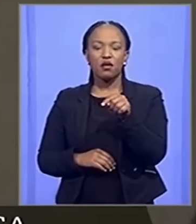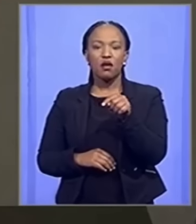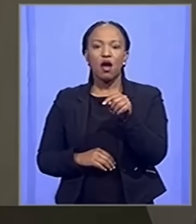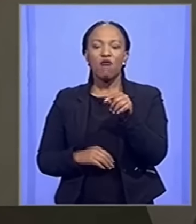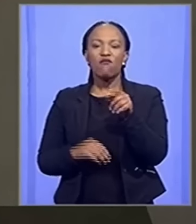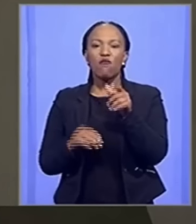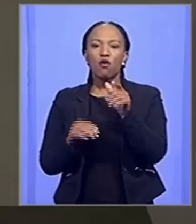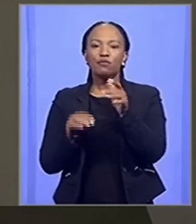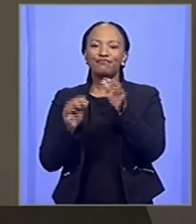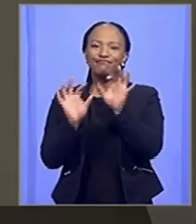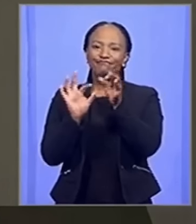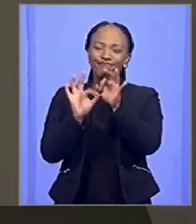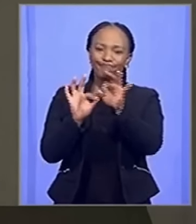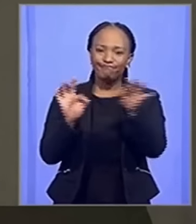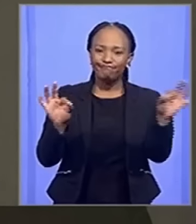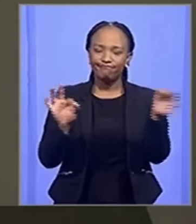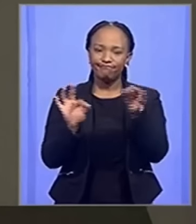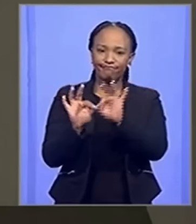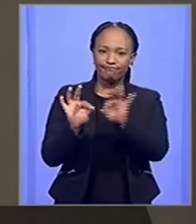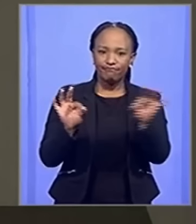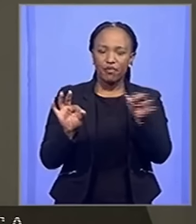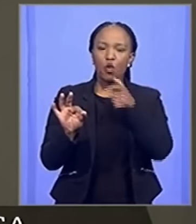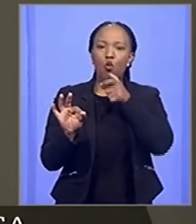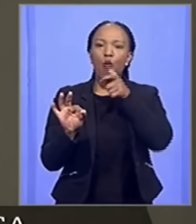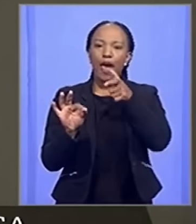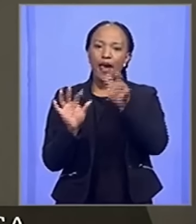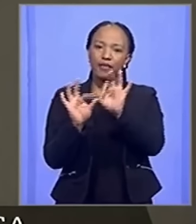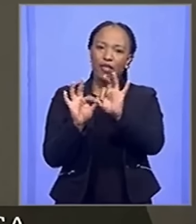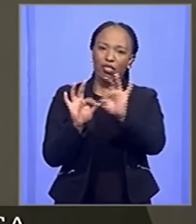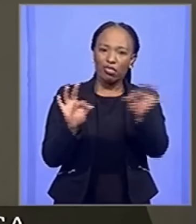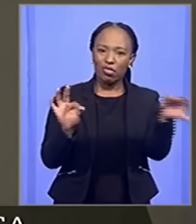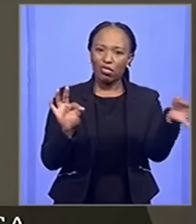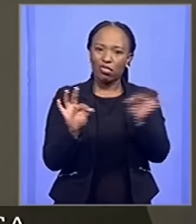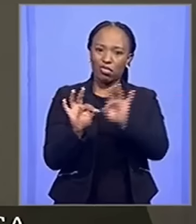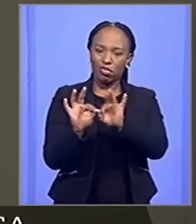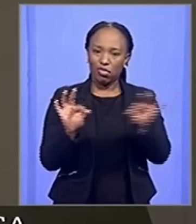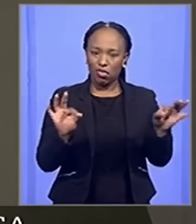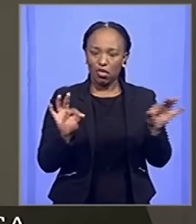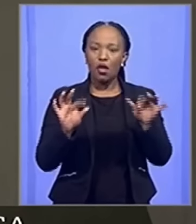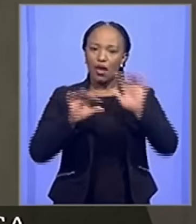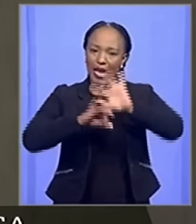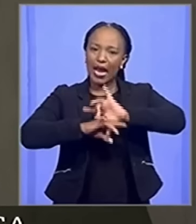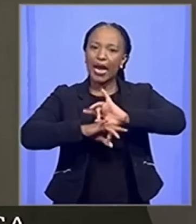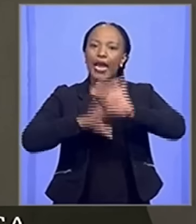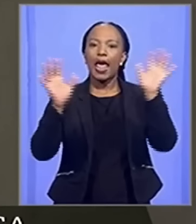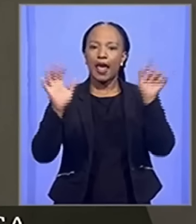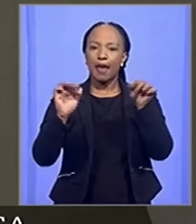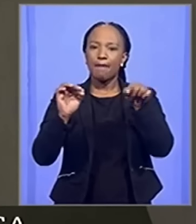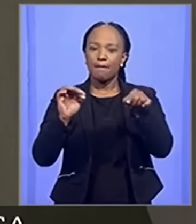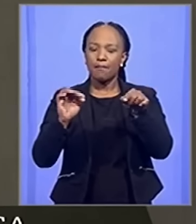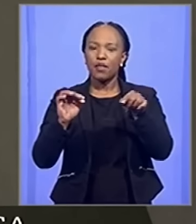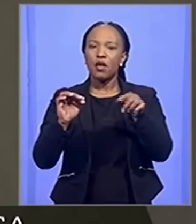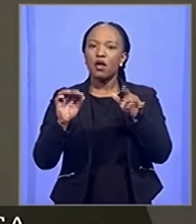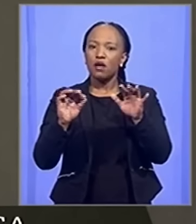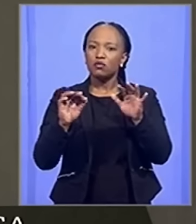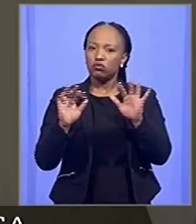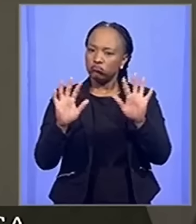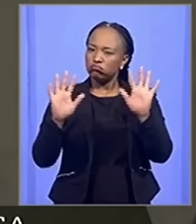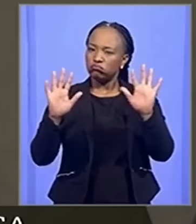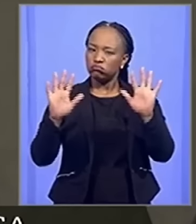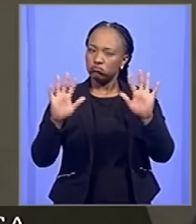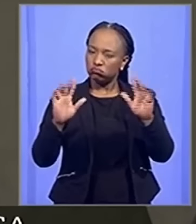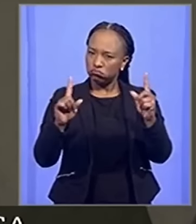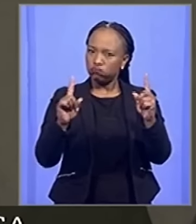wording, set of provisional measures, very clear call for a cessation,